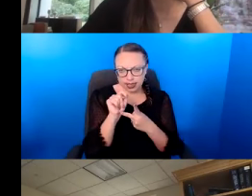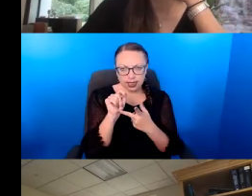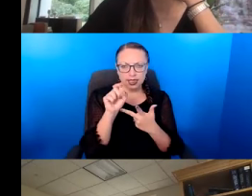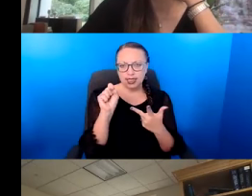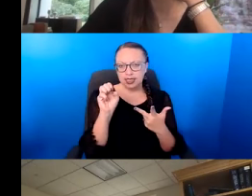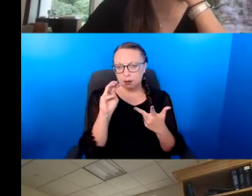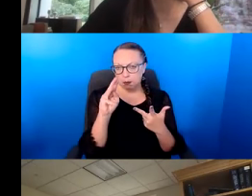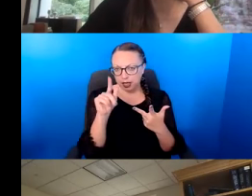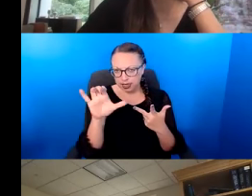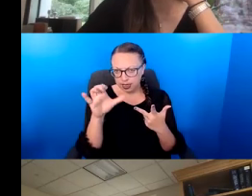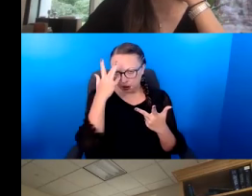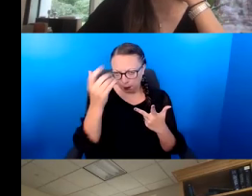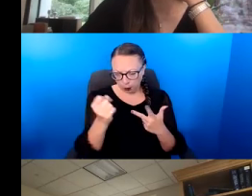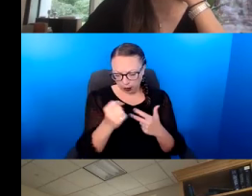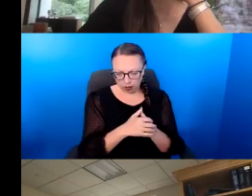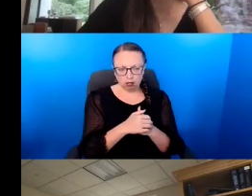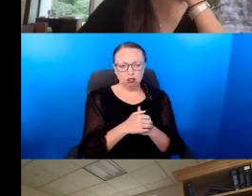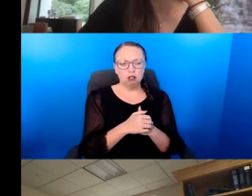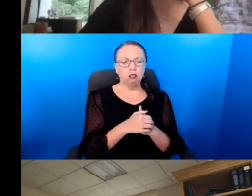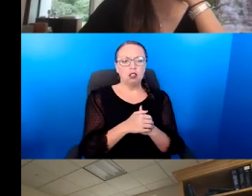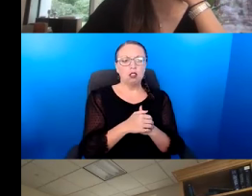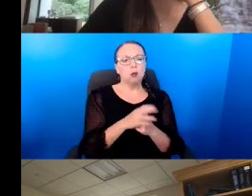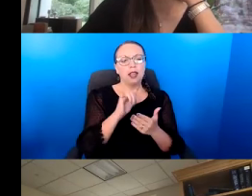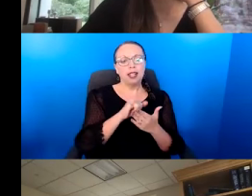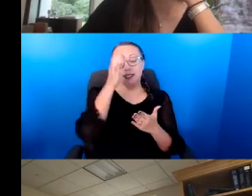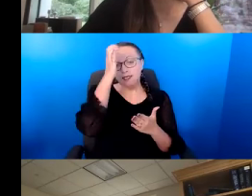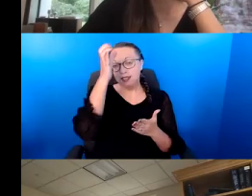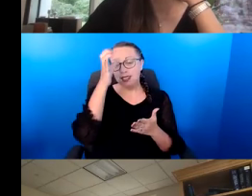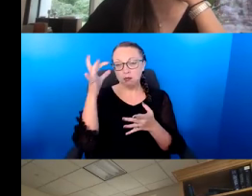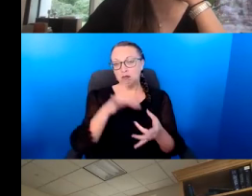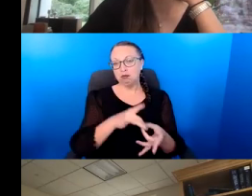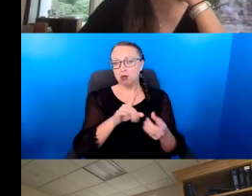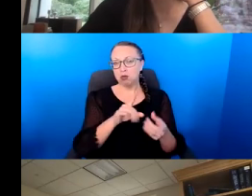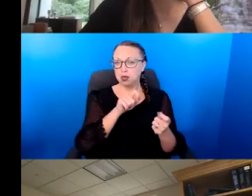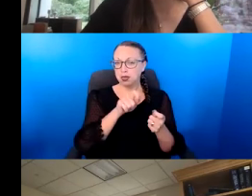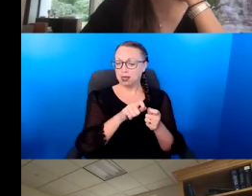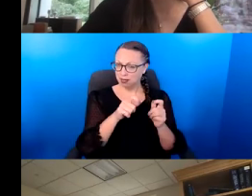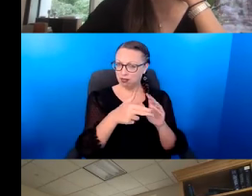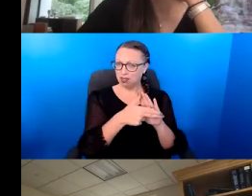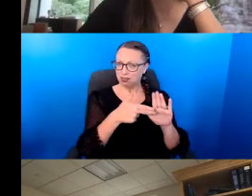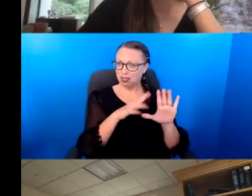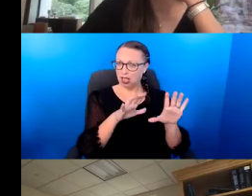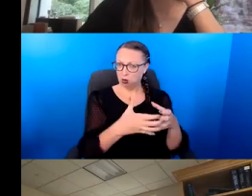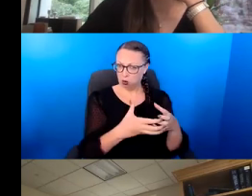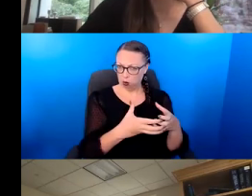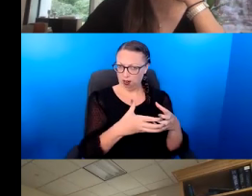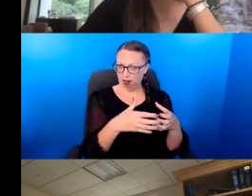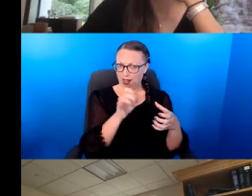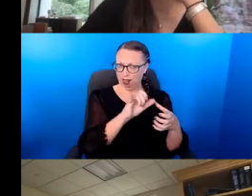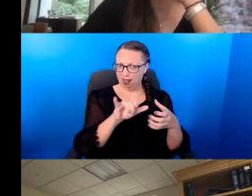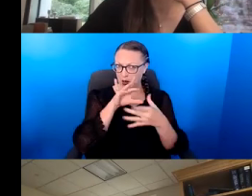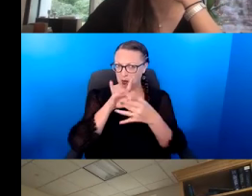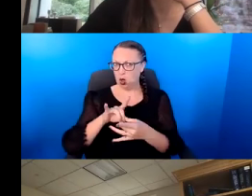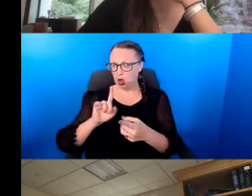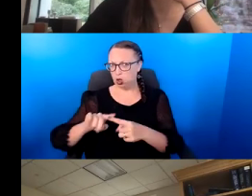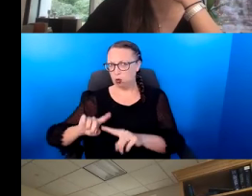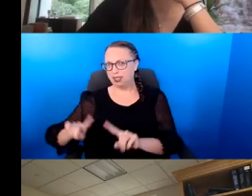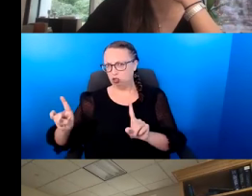the concept that belongs to a particular category like that, as if it belongs to a different category,